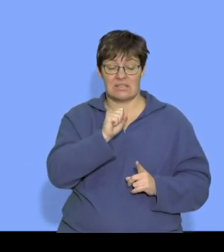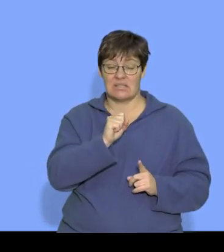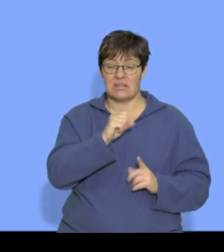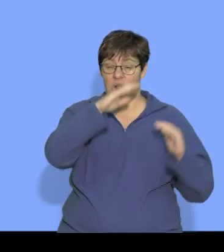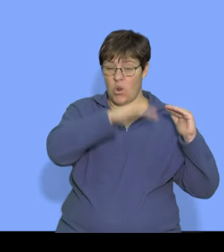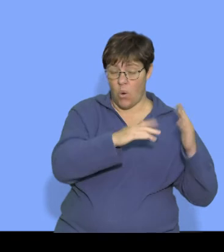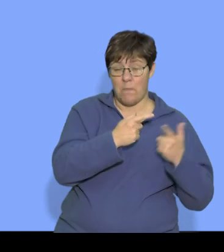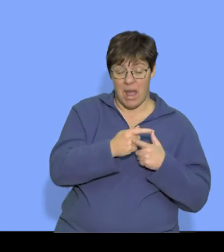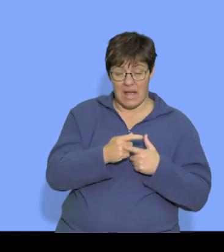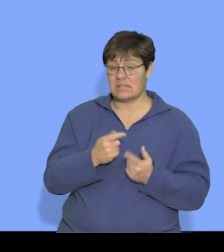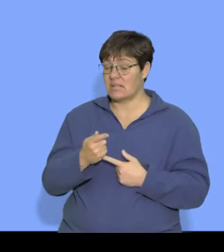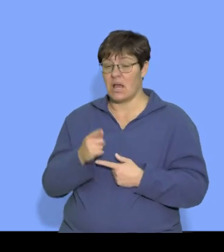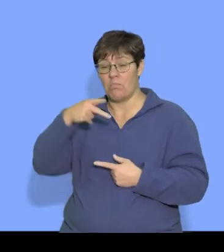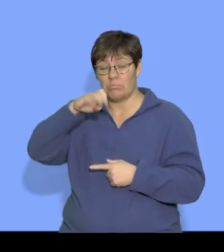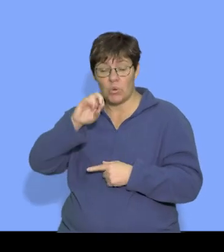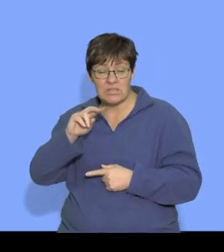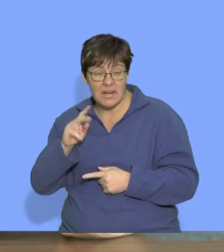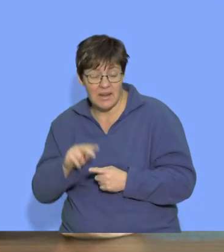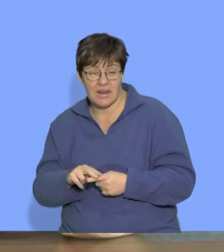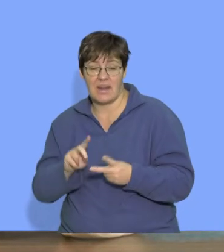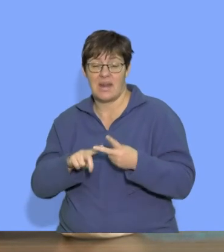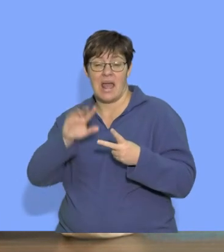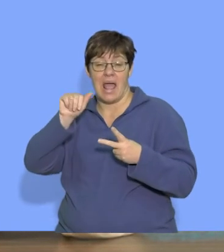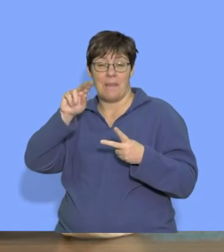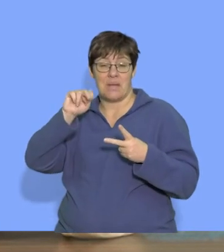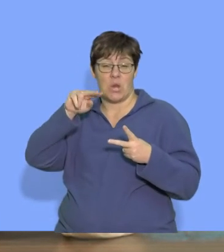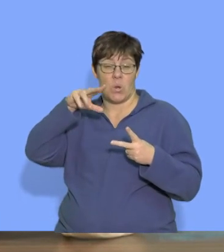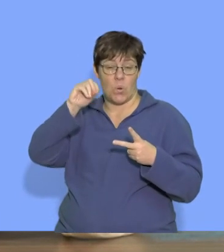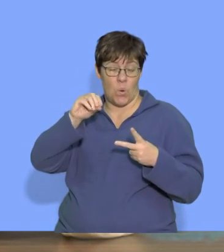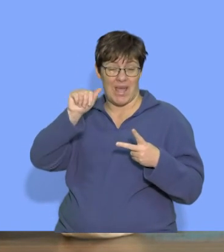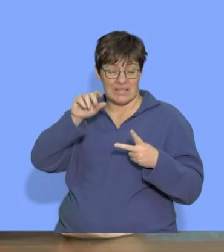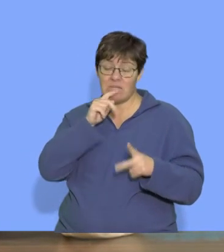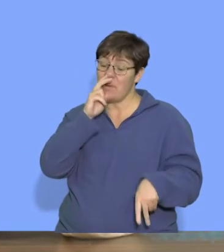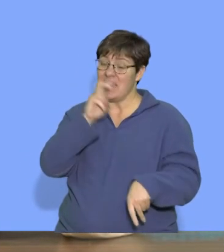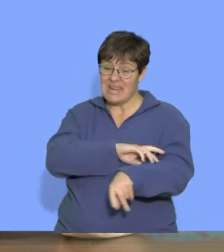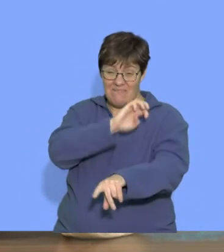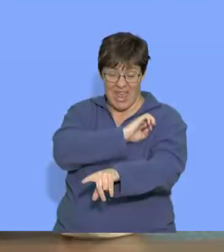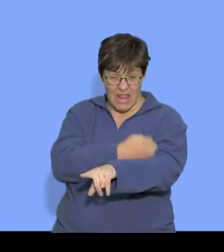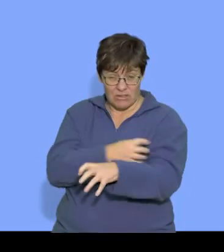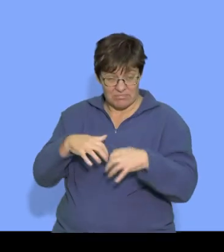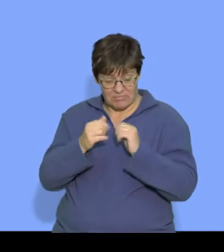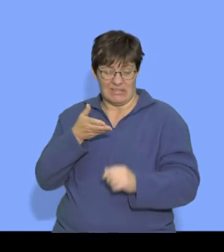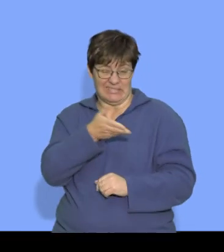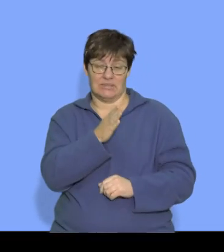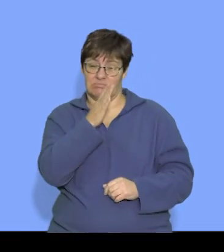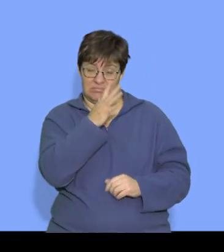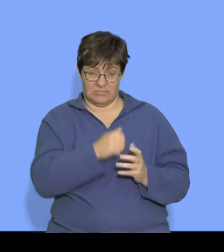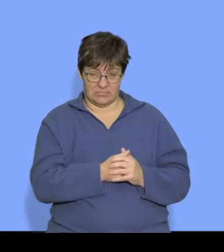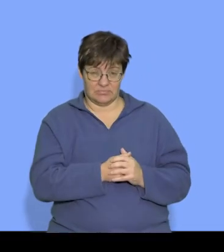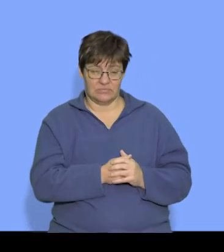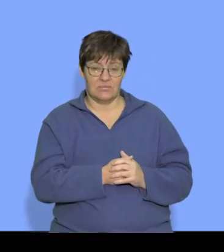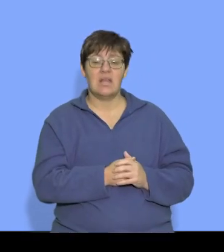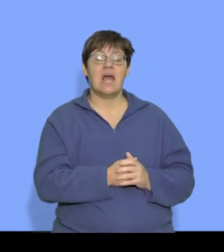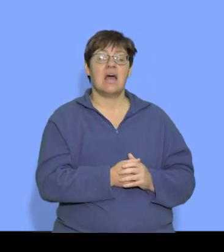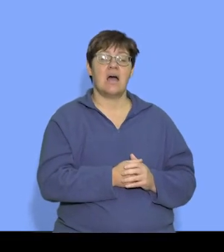nutrients, such as amino acids and protein, and that is essentially important for the energy requirements. Meat is easier to digest